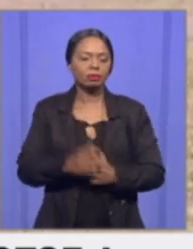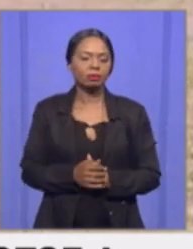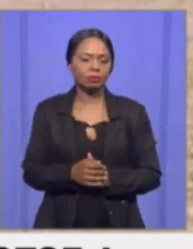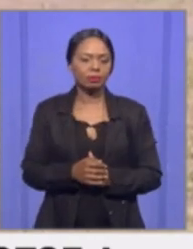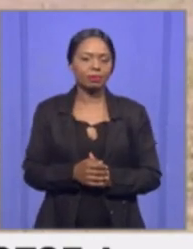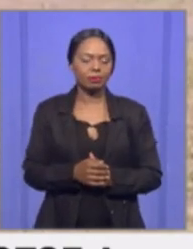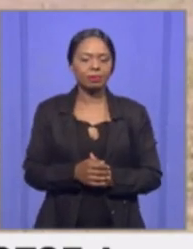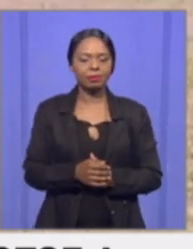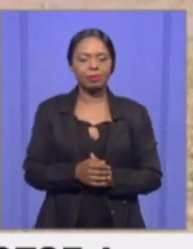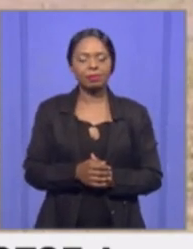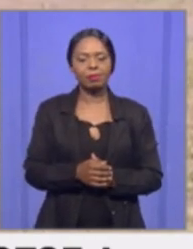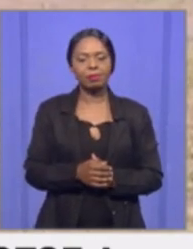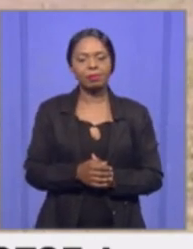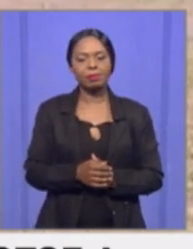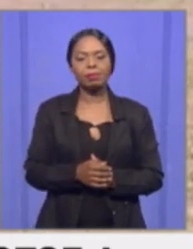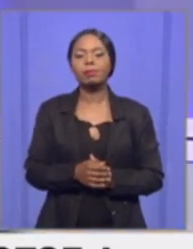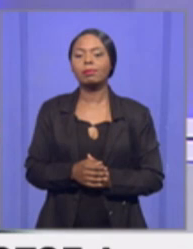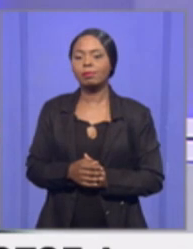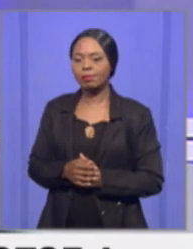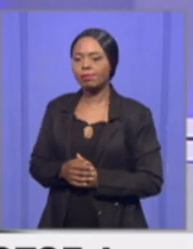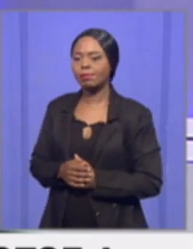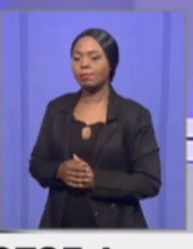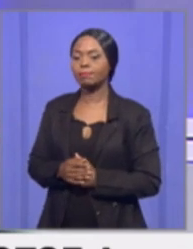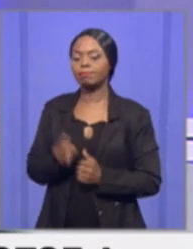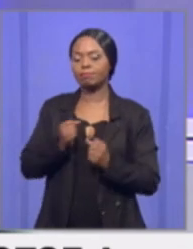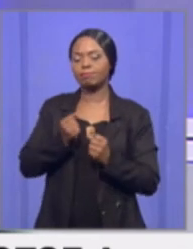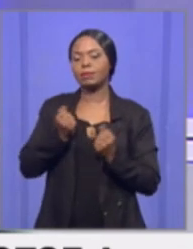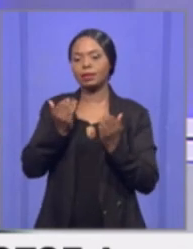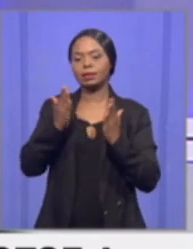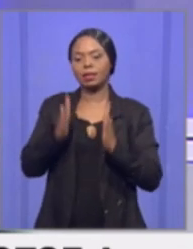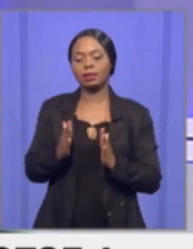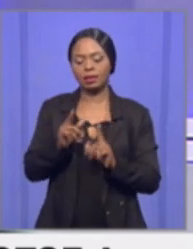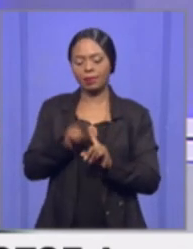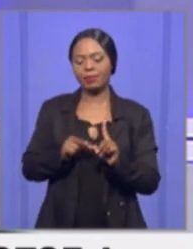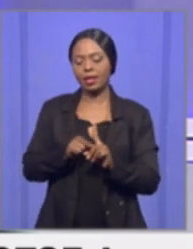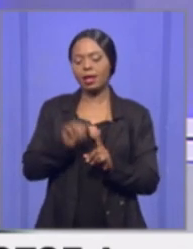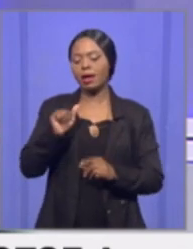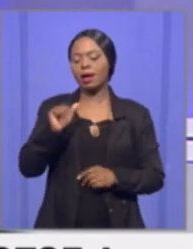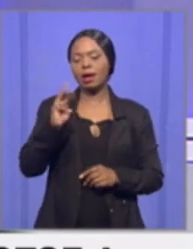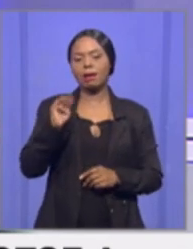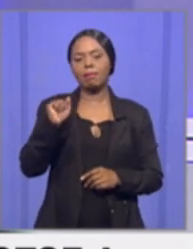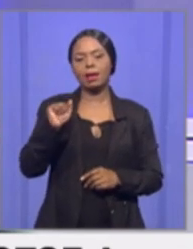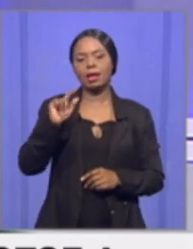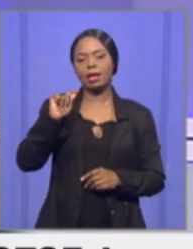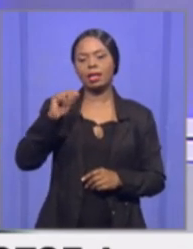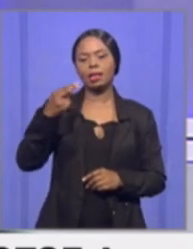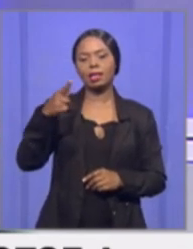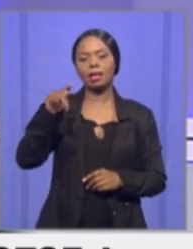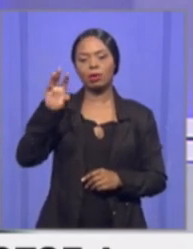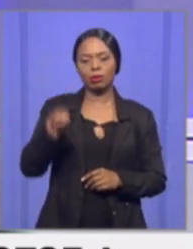yona gore ba tlokwanang ka yona yo e ne e le mmegadikgang wa rona a matlhoko komane a re thadisetsa tsa sešweng